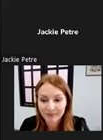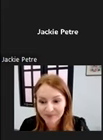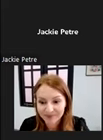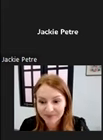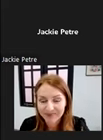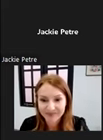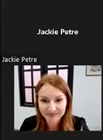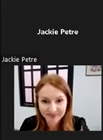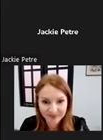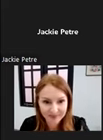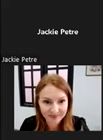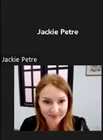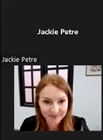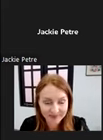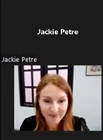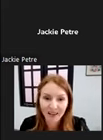slide.